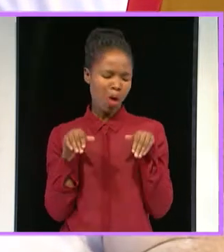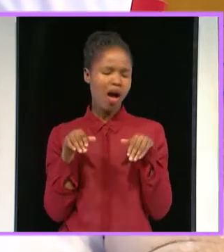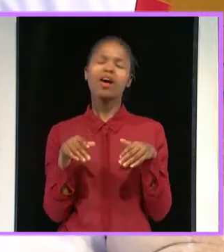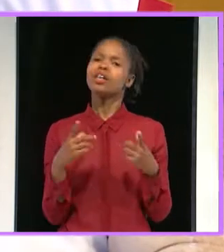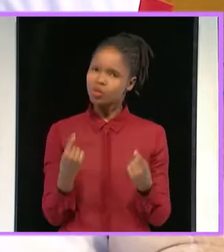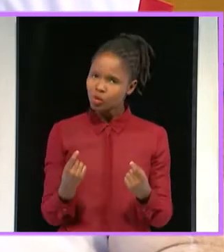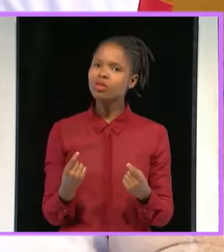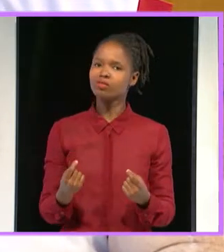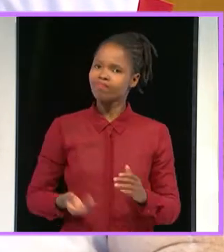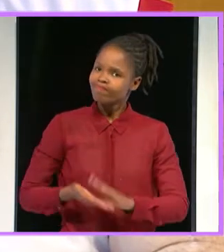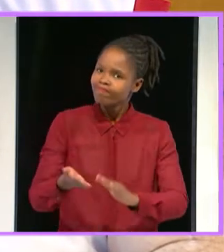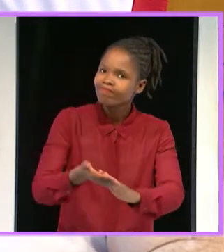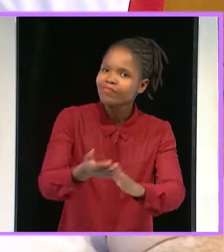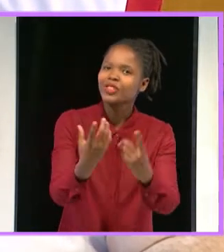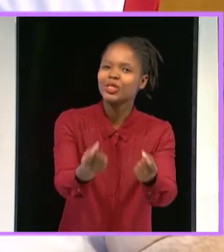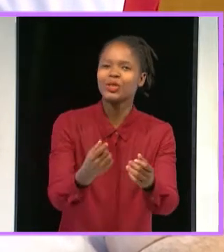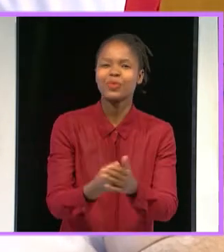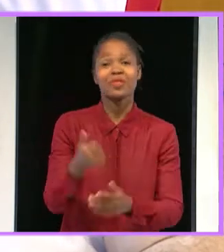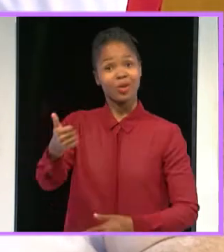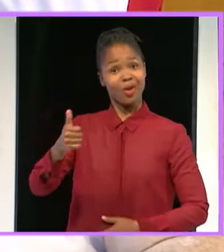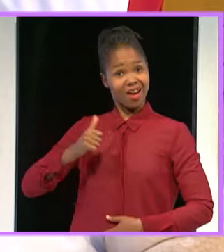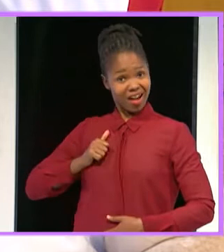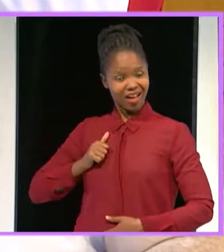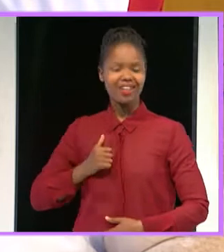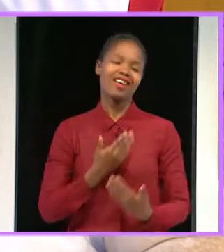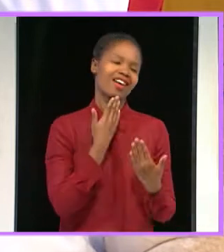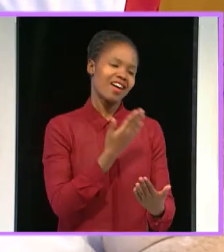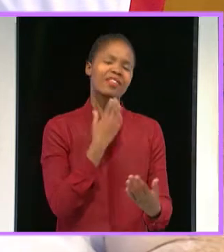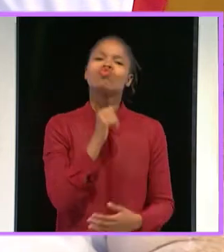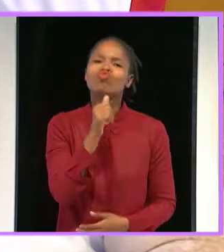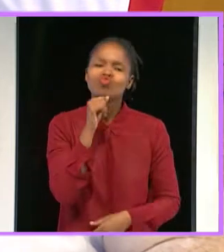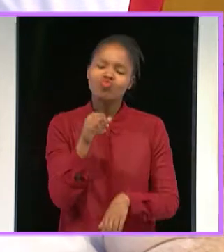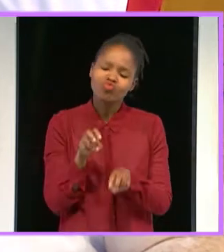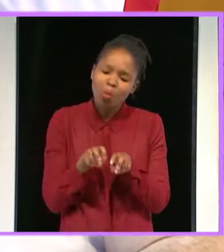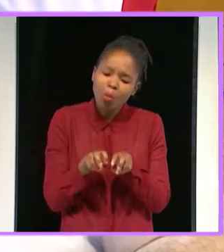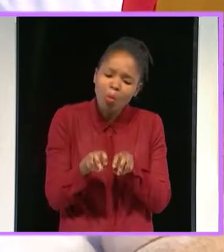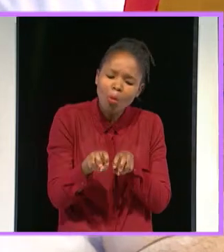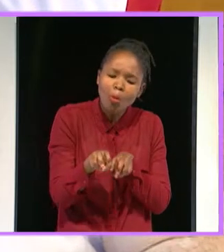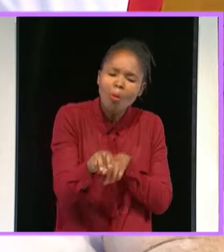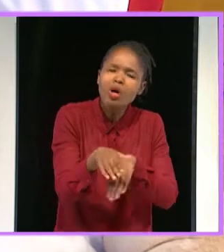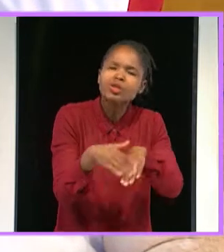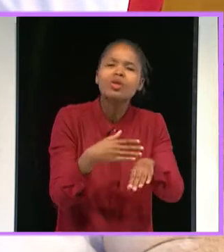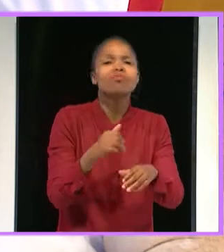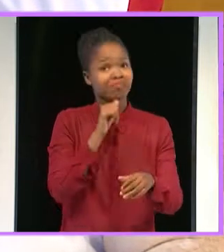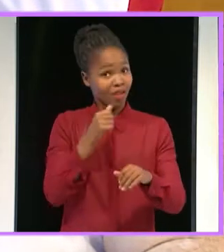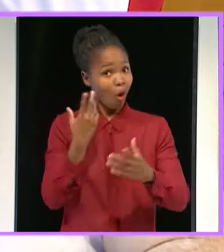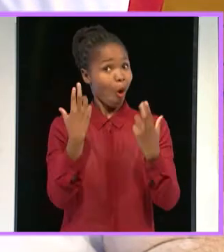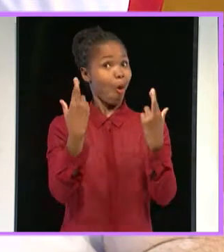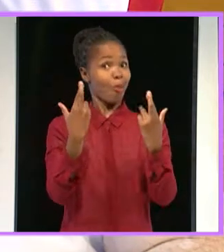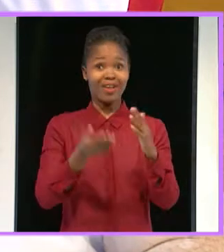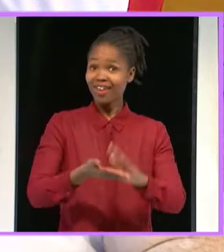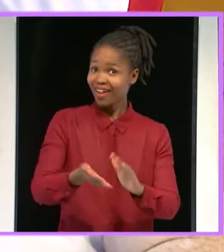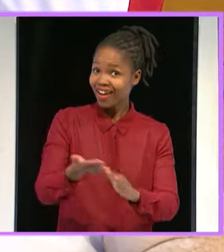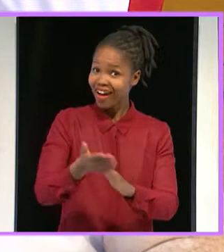look, we wish you all the best. Also with your snail pace improvement, we hope that next time we see you again, you will